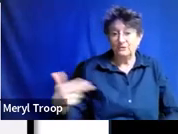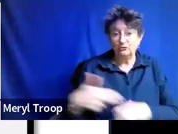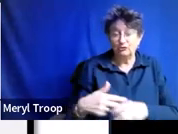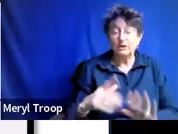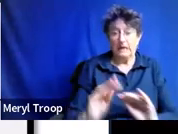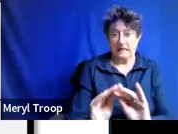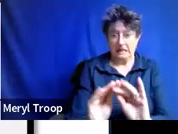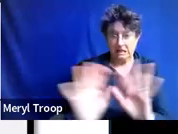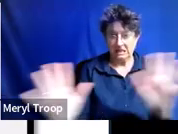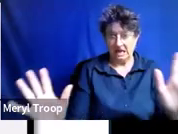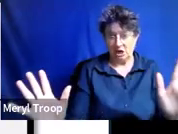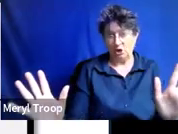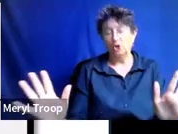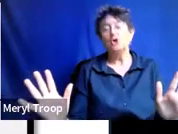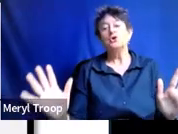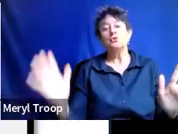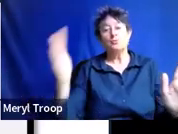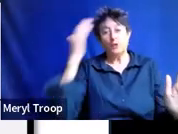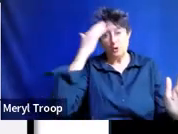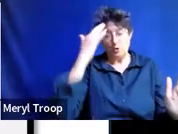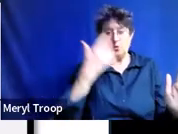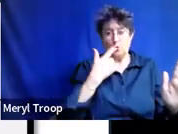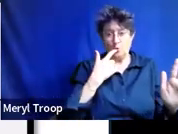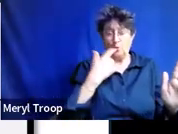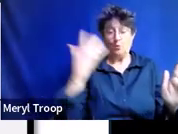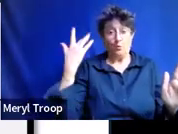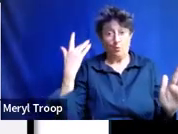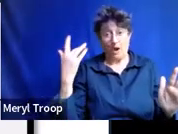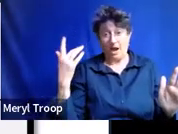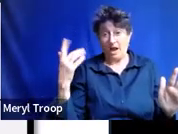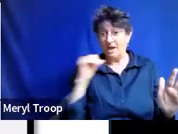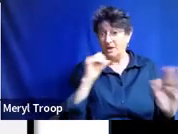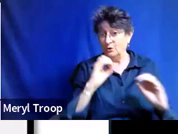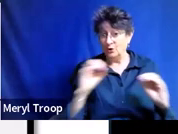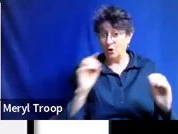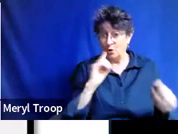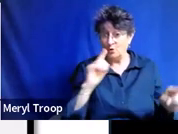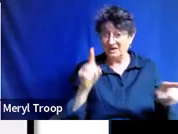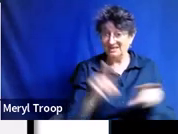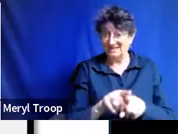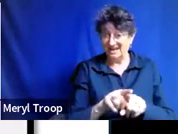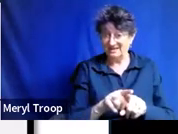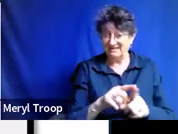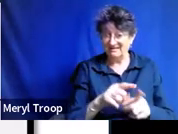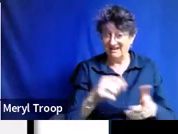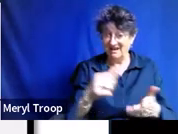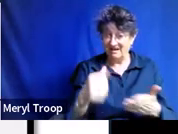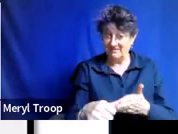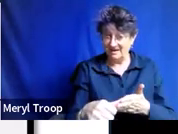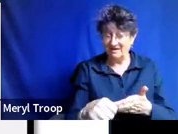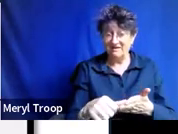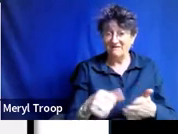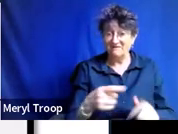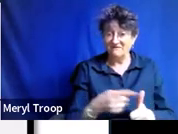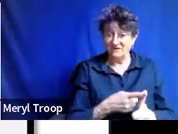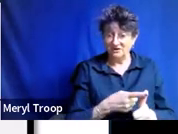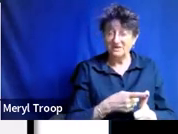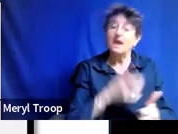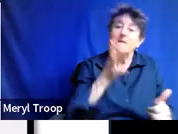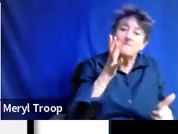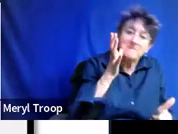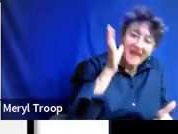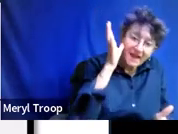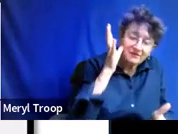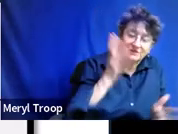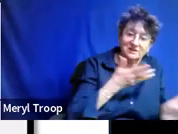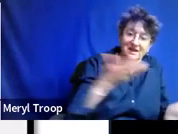that there's an understanding of why that consent isn't there and why the parents brought them versus the SAU